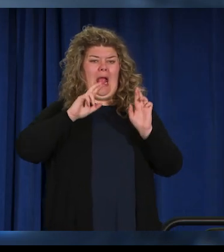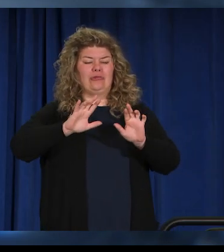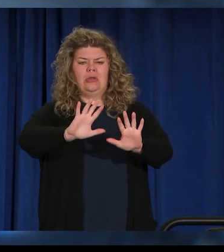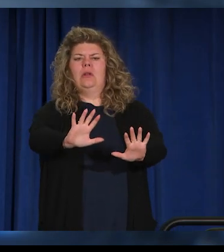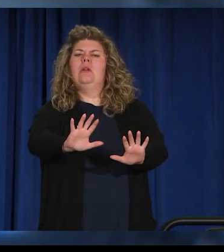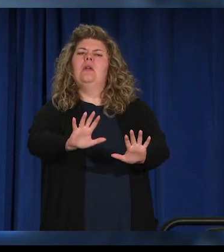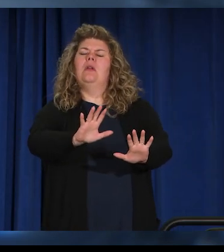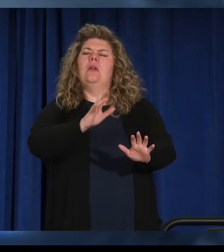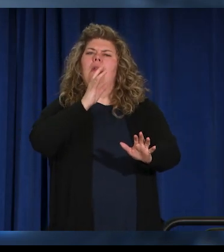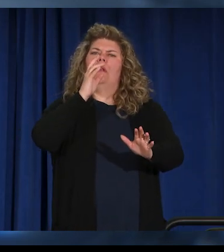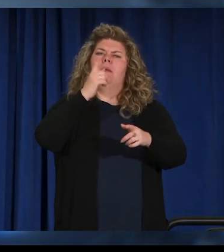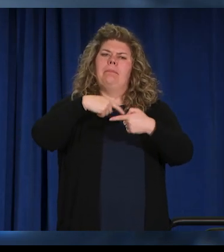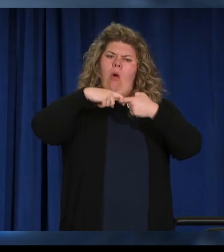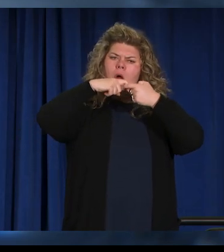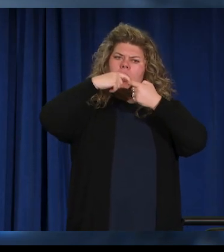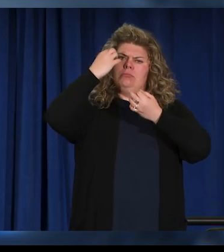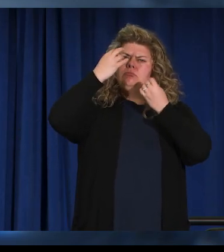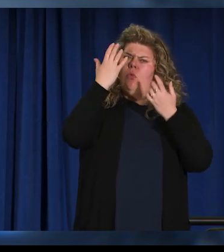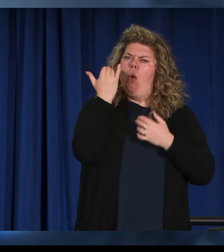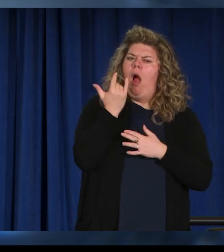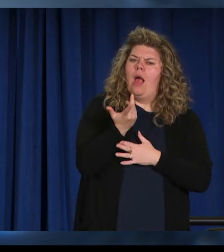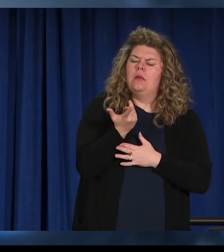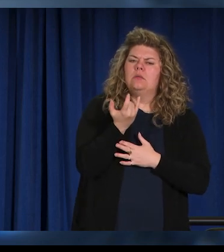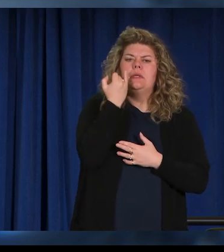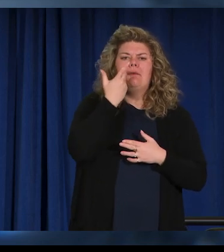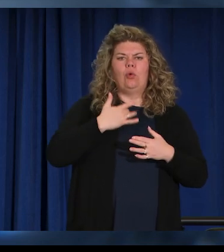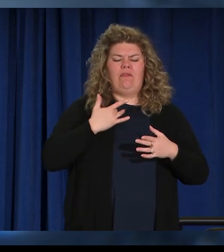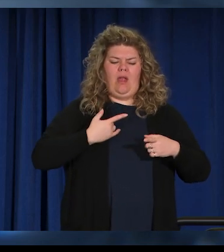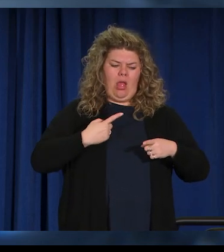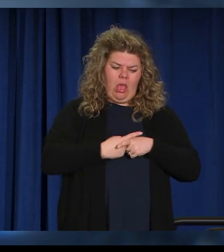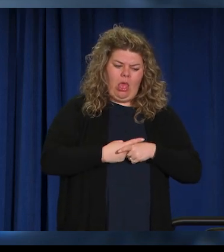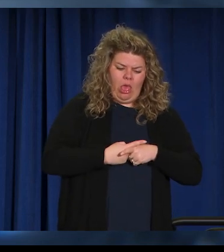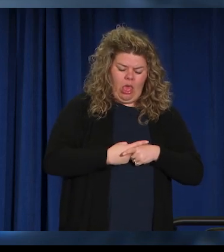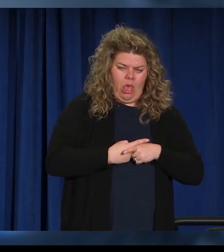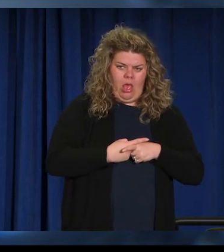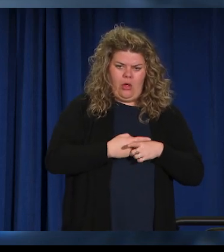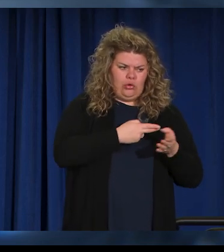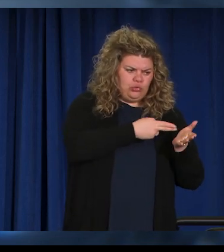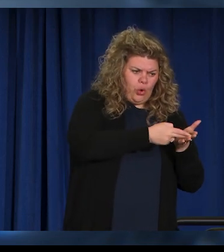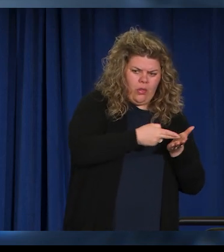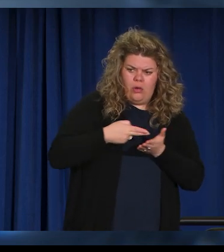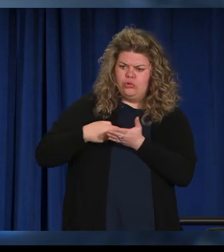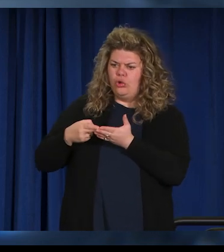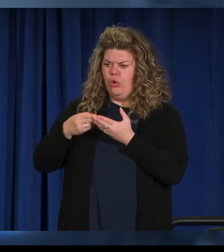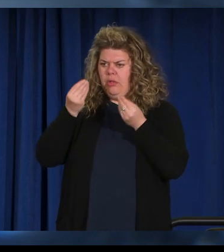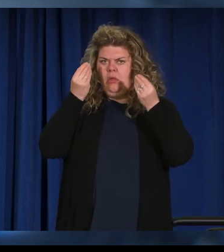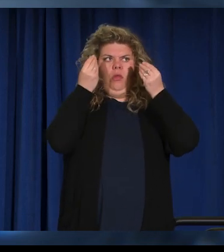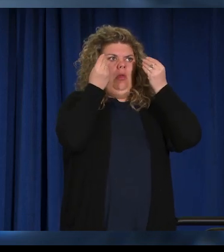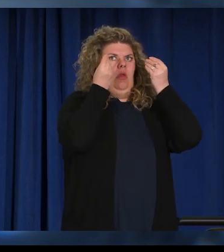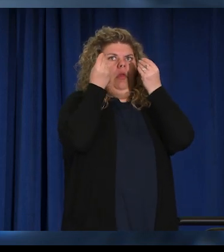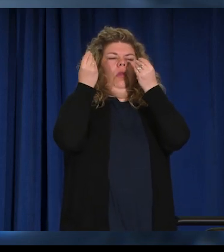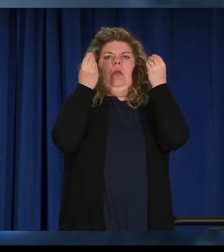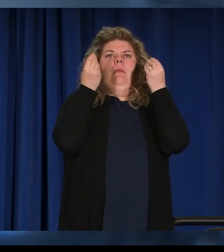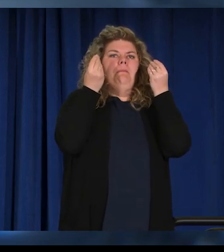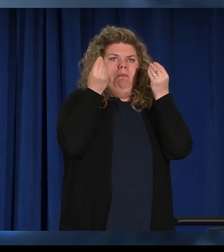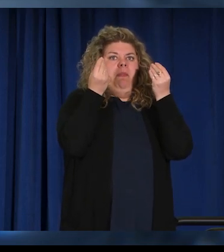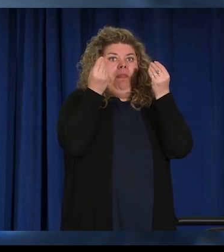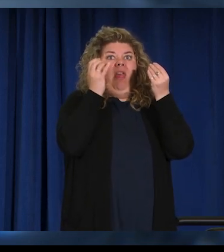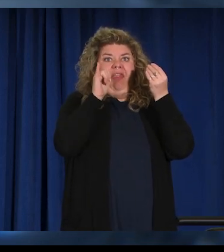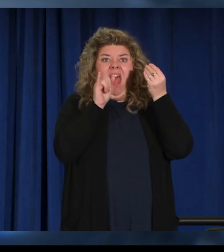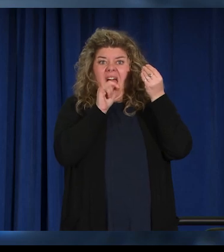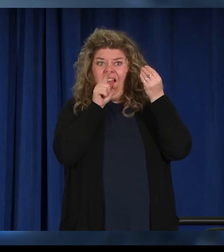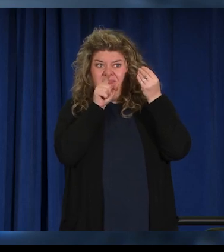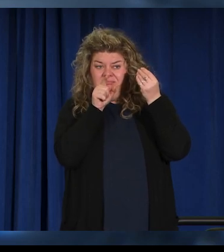reflect and ask why. When we feel this internal conflict or the reality of holding 2 truths in our heads, this is often where most growth is going to be